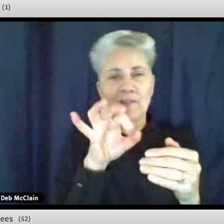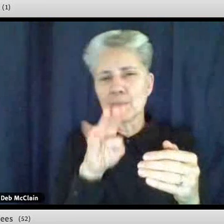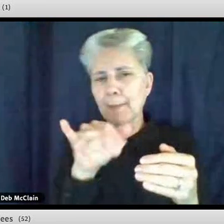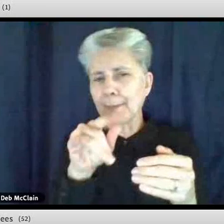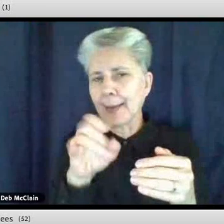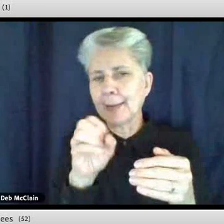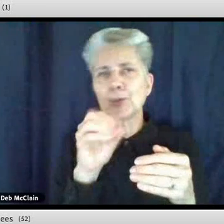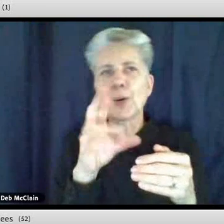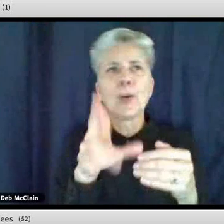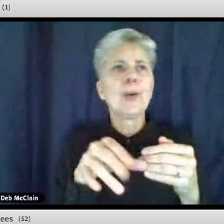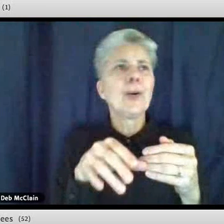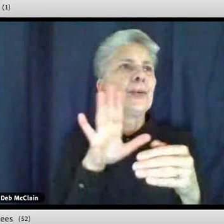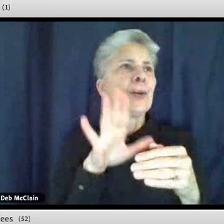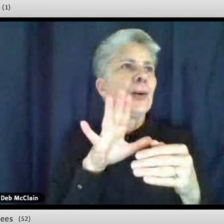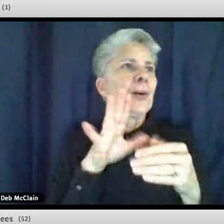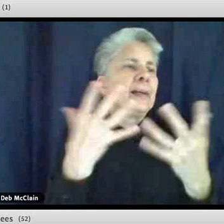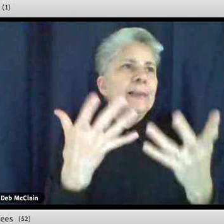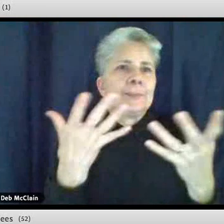or